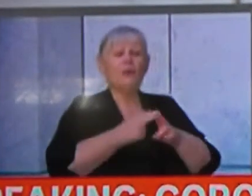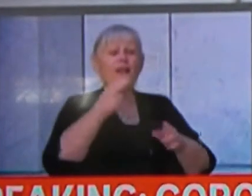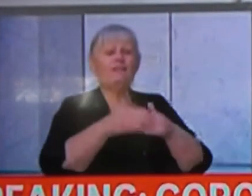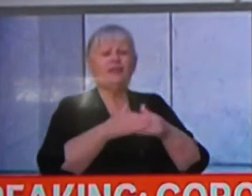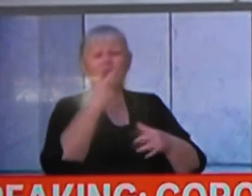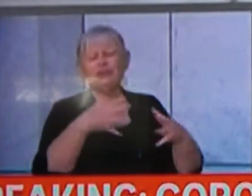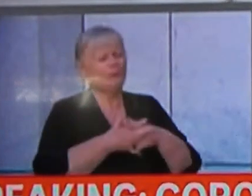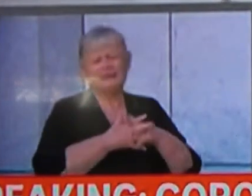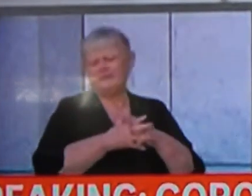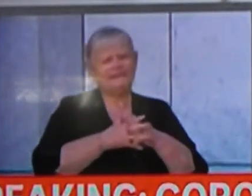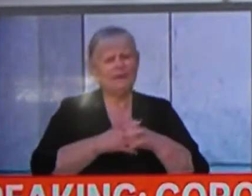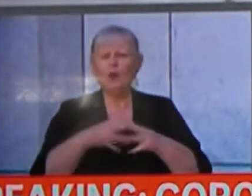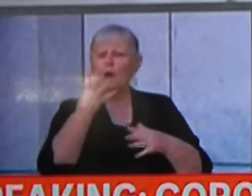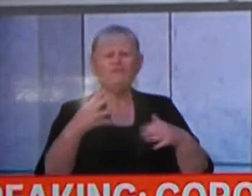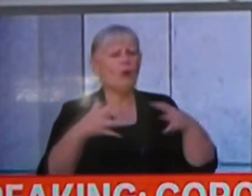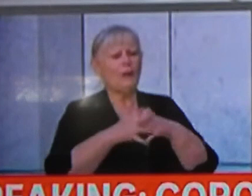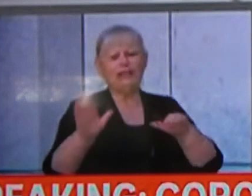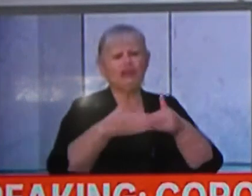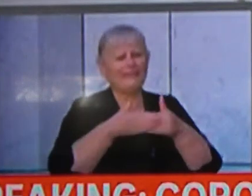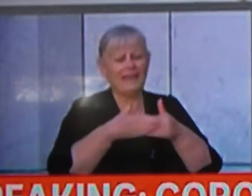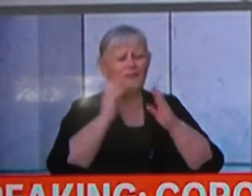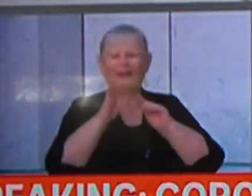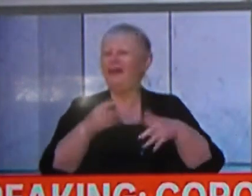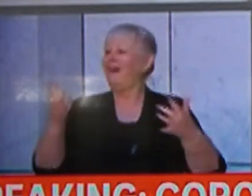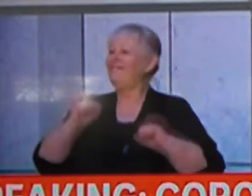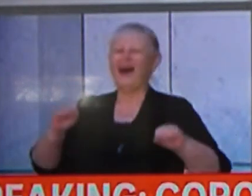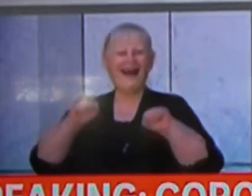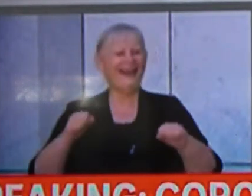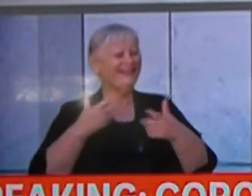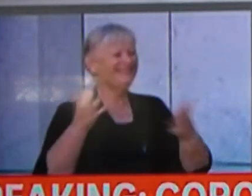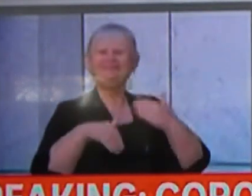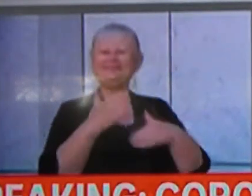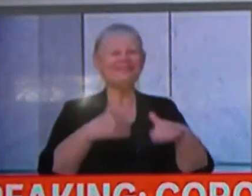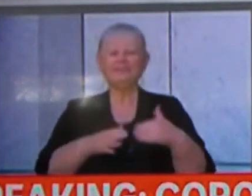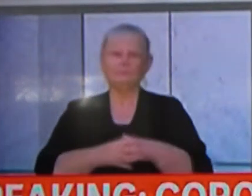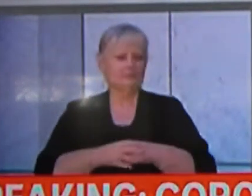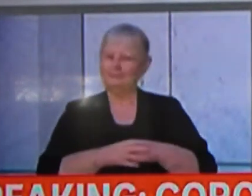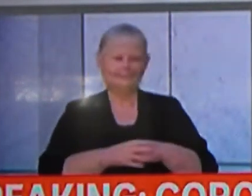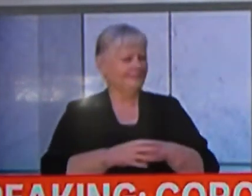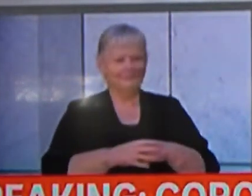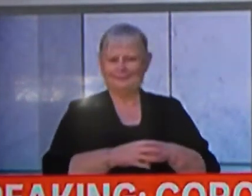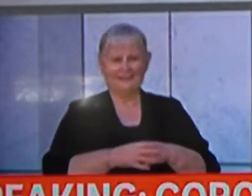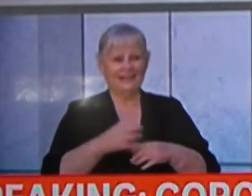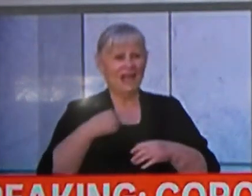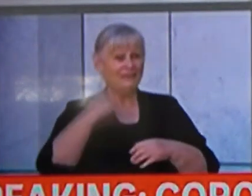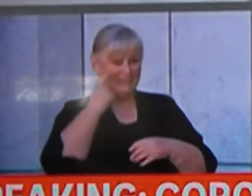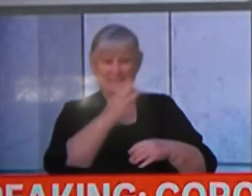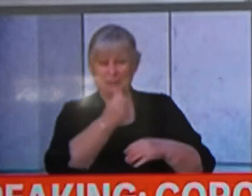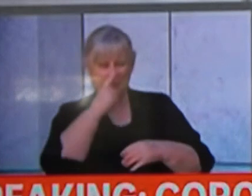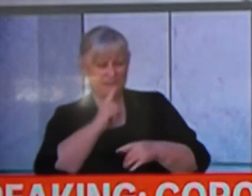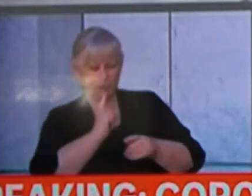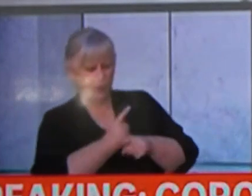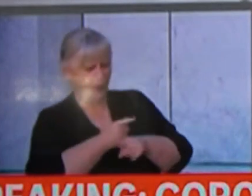fix. There is no 4-week shutdown and it all goes away and we all get to go on about our businesses. I've seen those